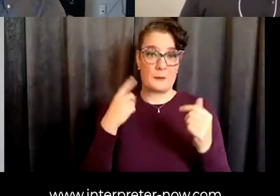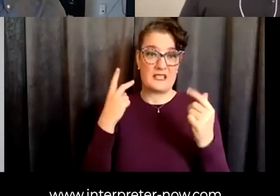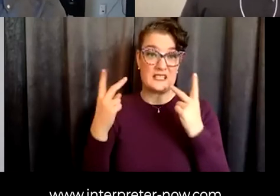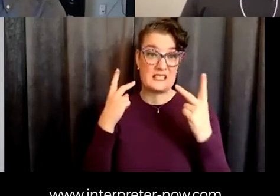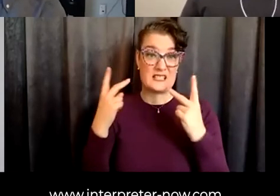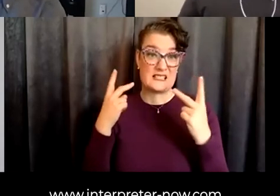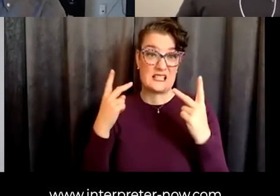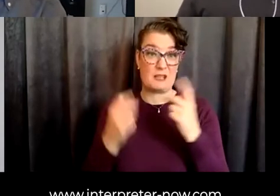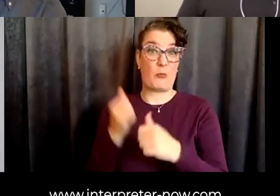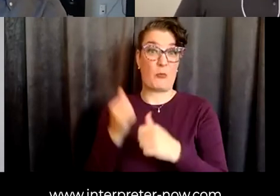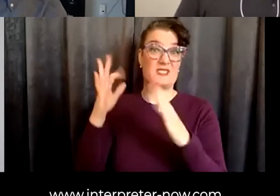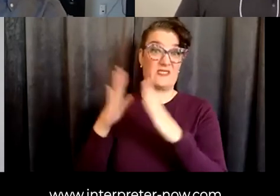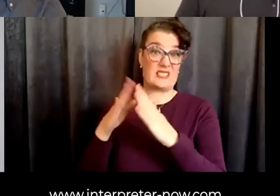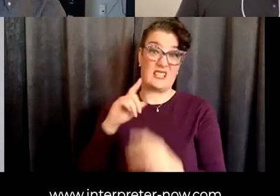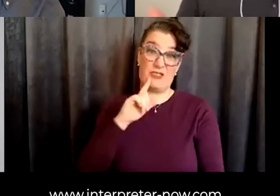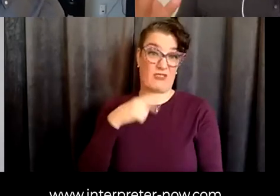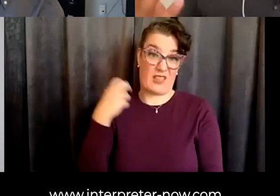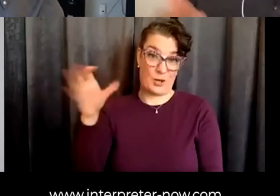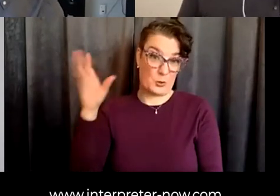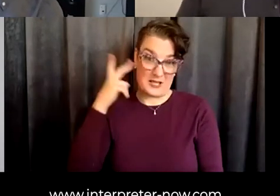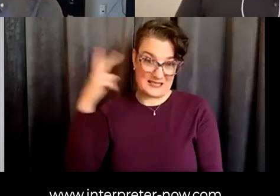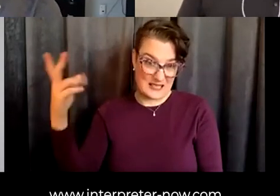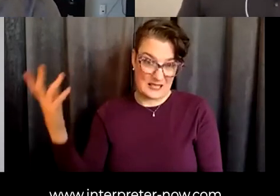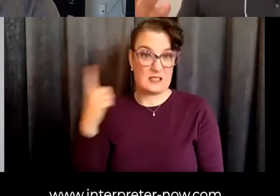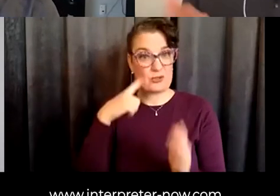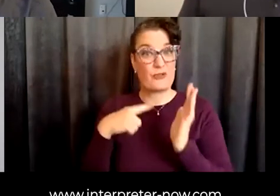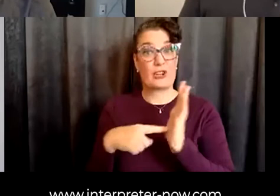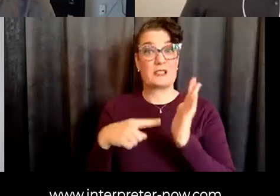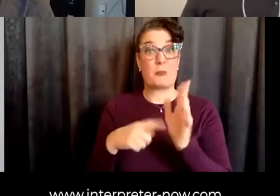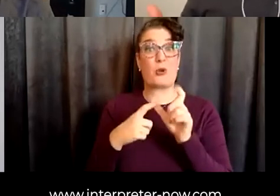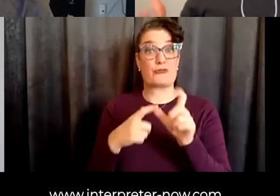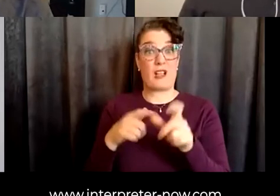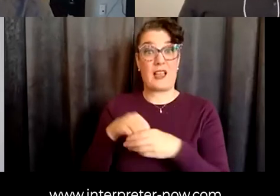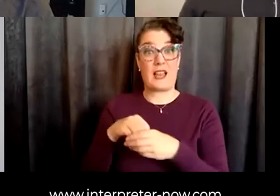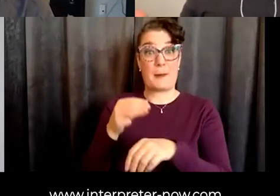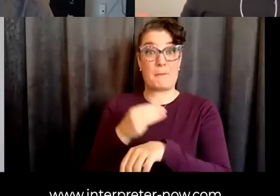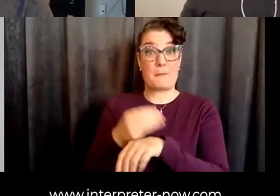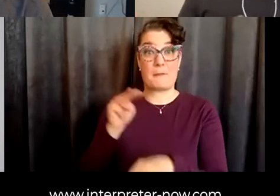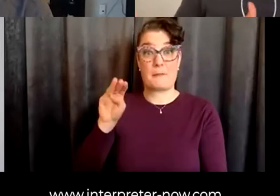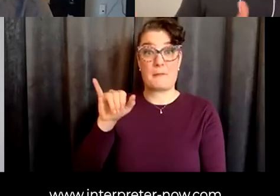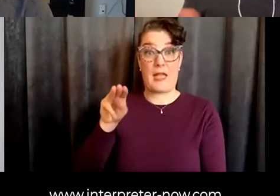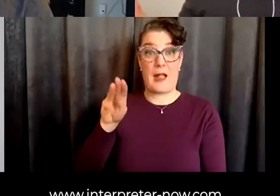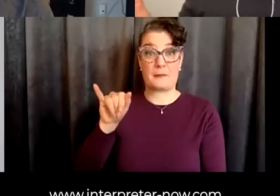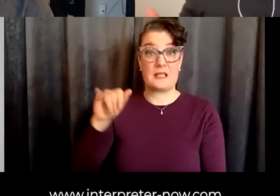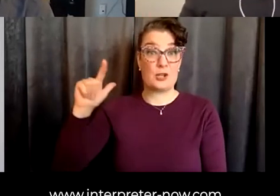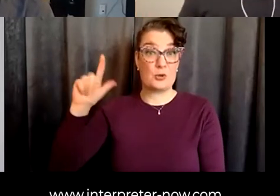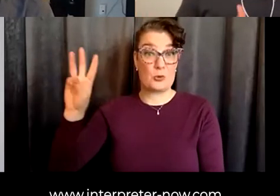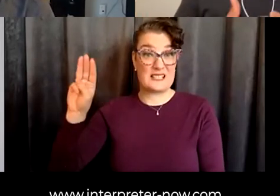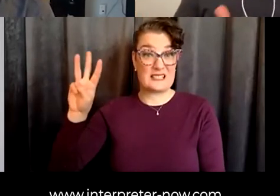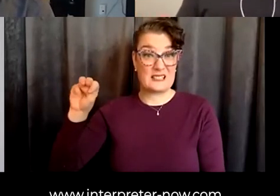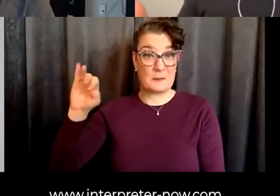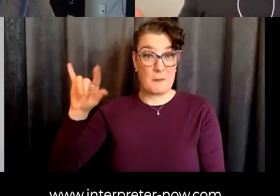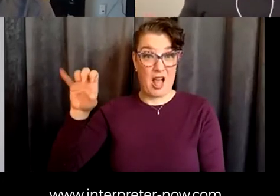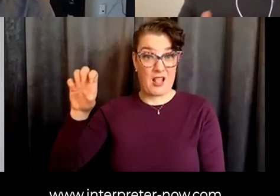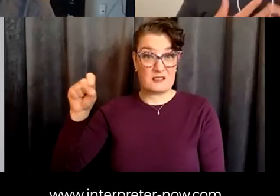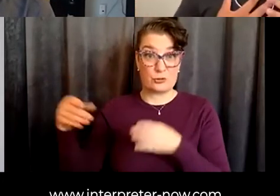I'd ever want to see. So like, for example, running in Miami, 26 miles, roads closed, I